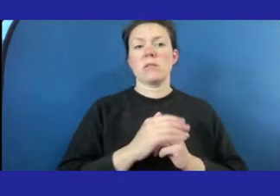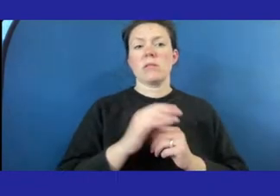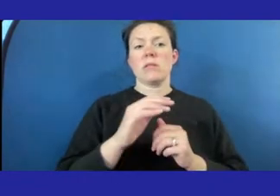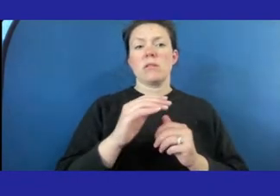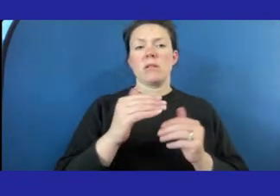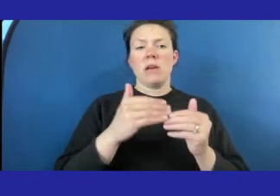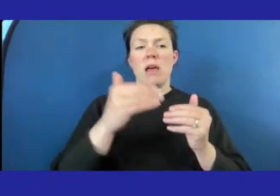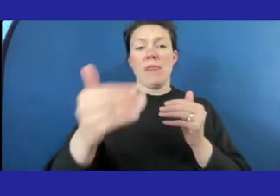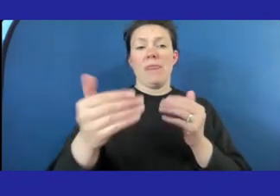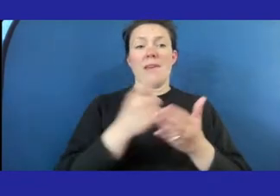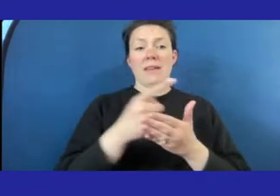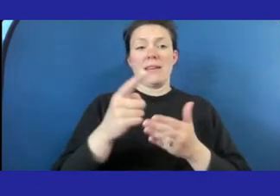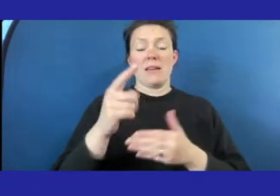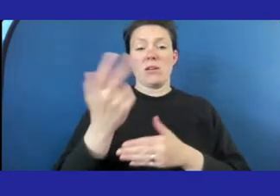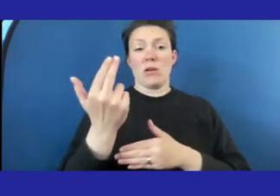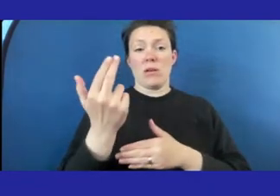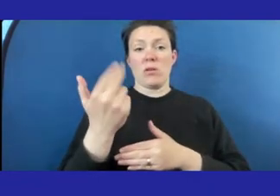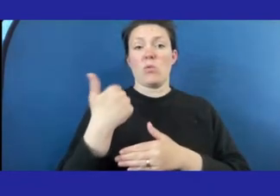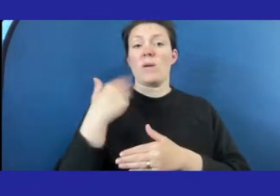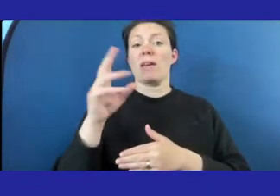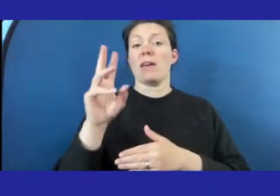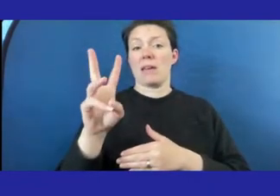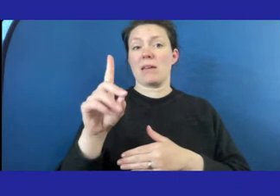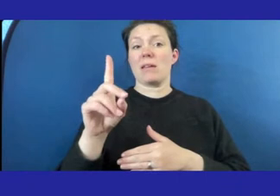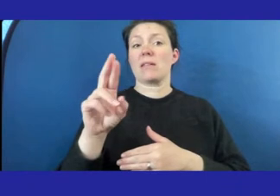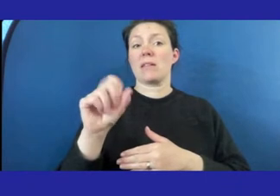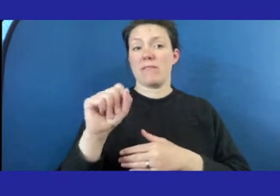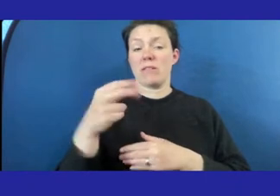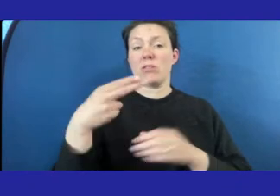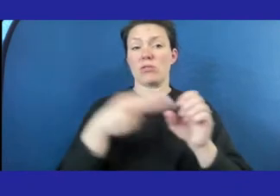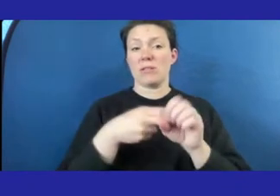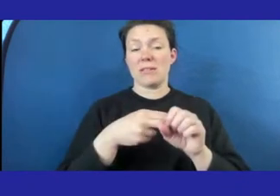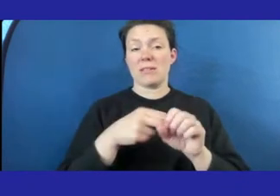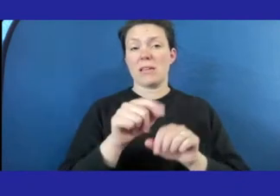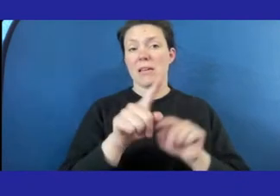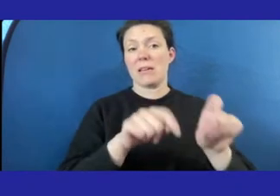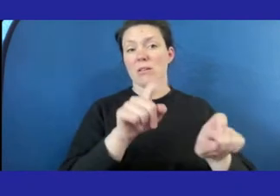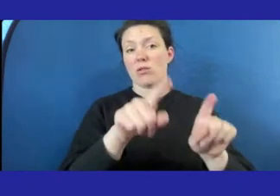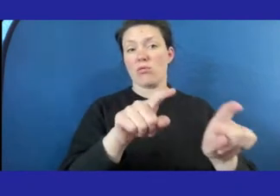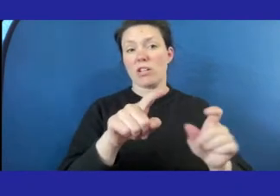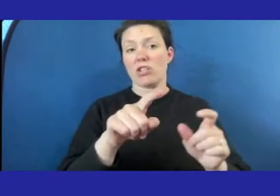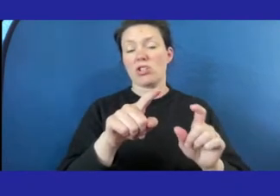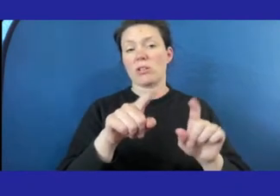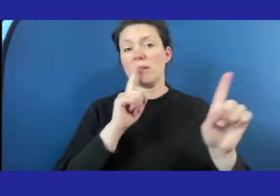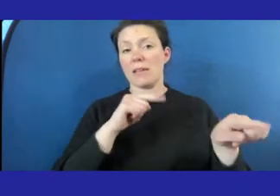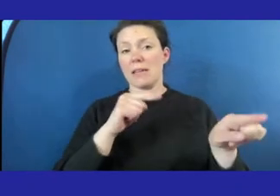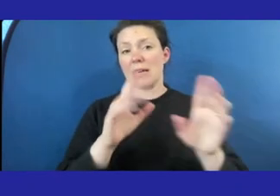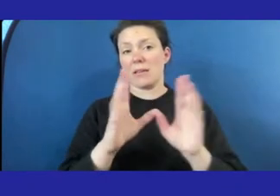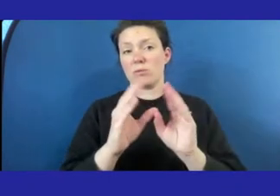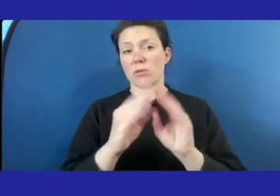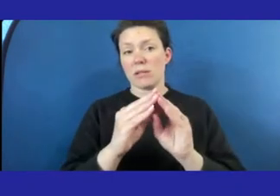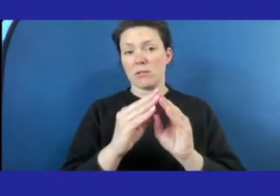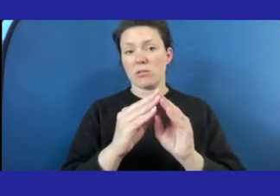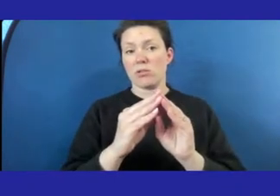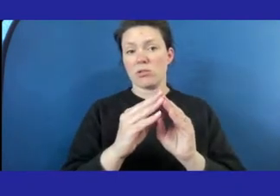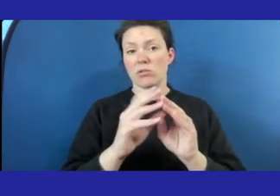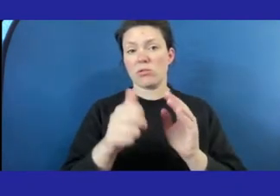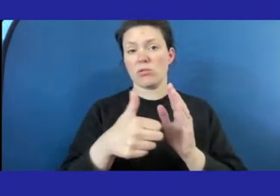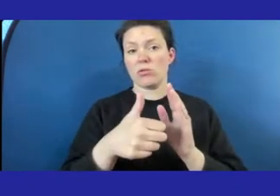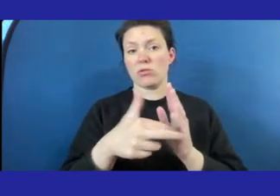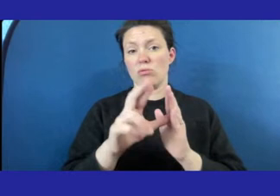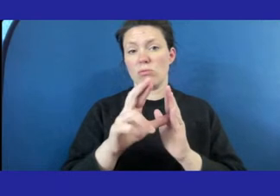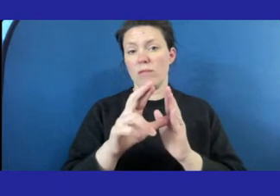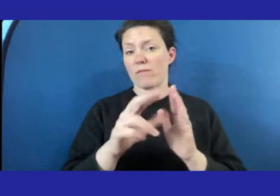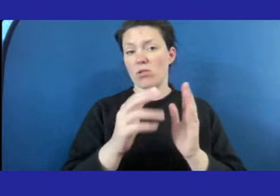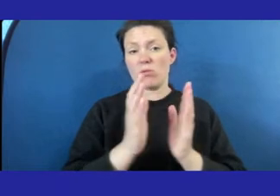October 13th, we did have 6 vendors attend a question and answer session to go over any outstanding